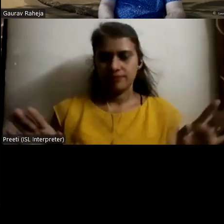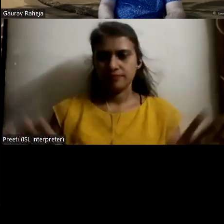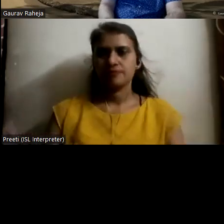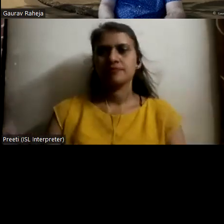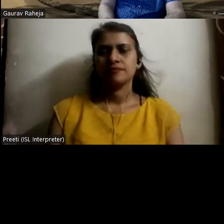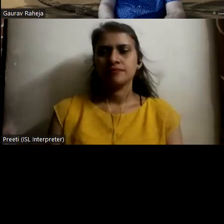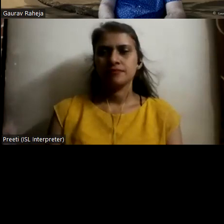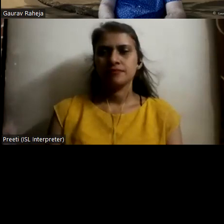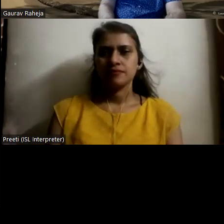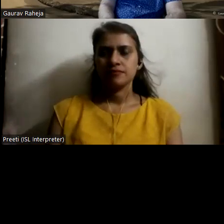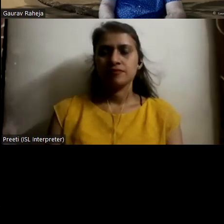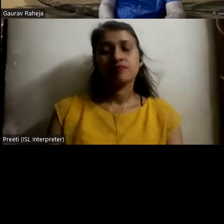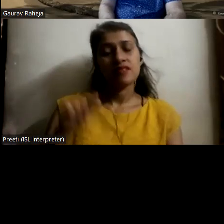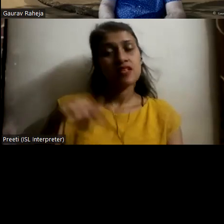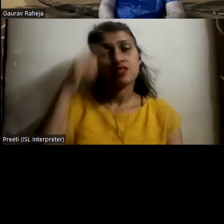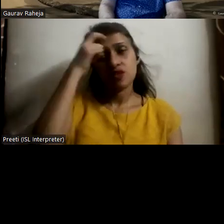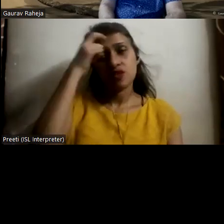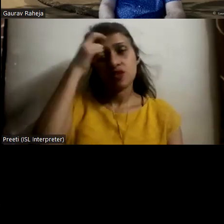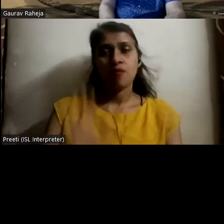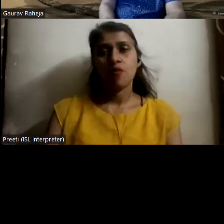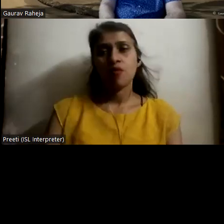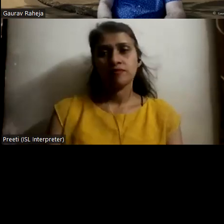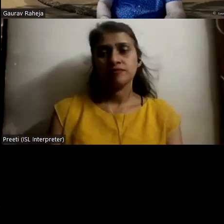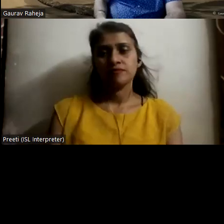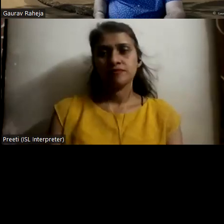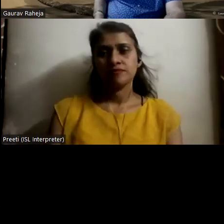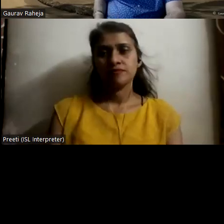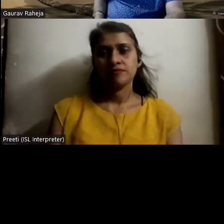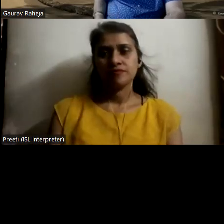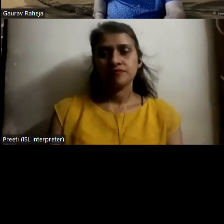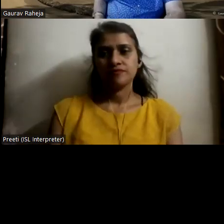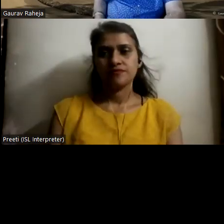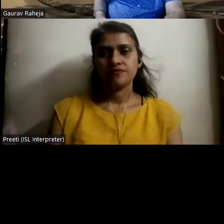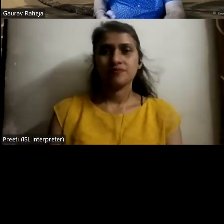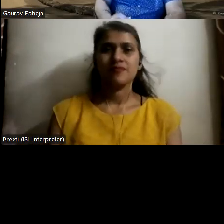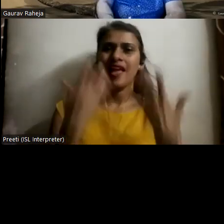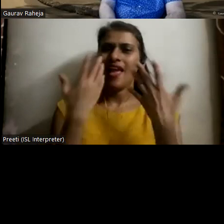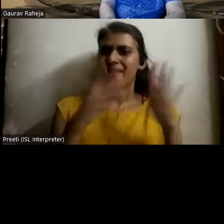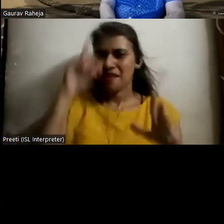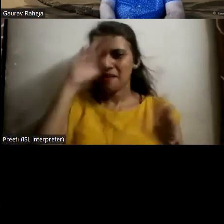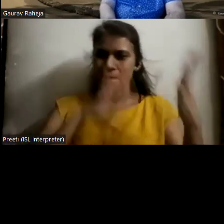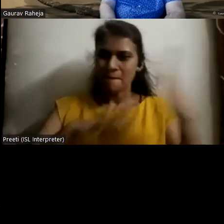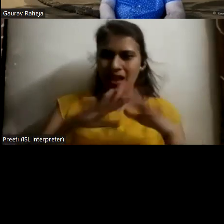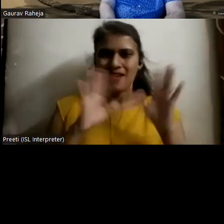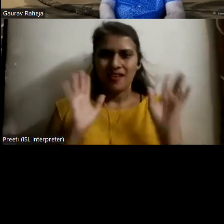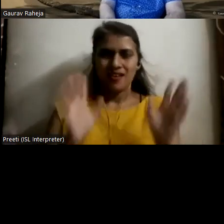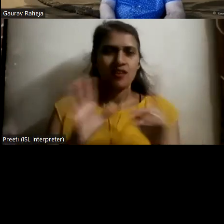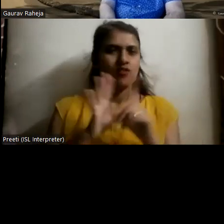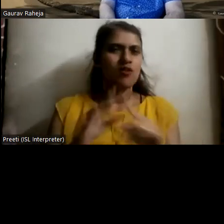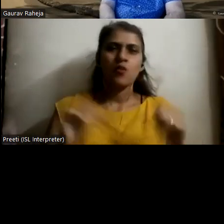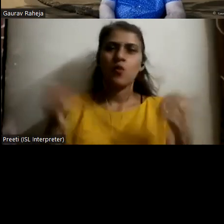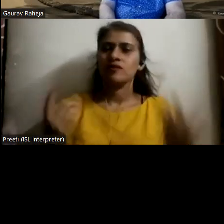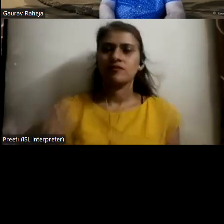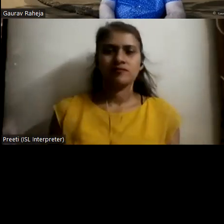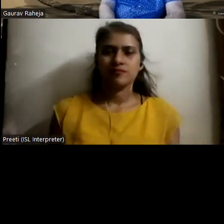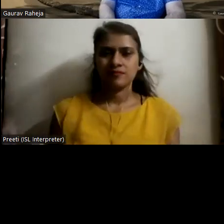Now, this is where the problem is, and that is why it matters. Because in any design, when we say, who is it